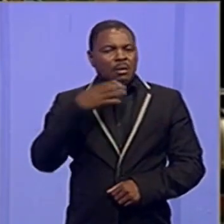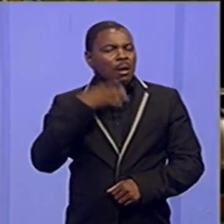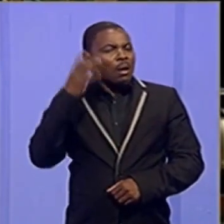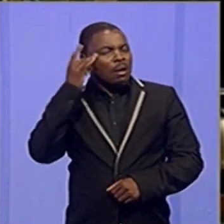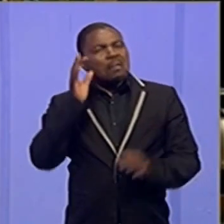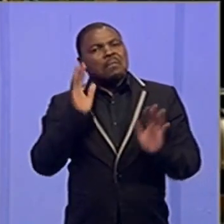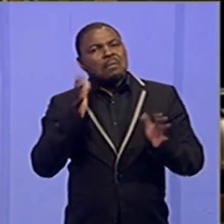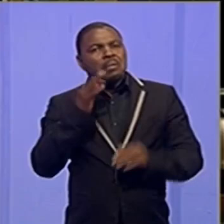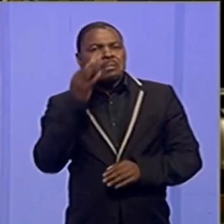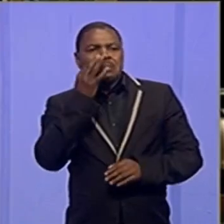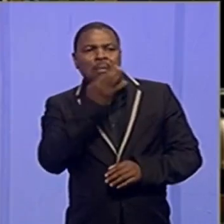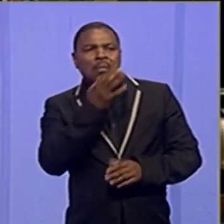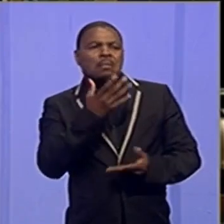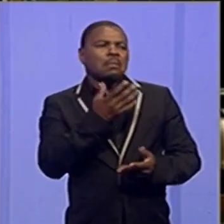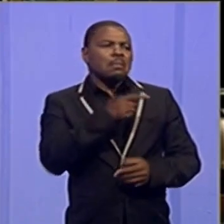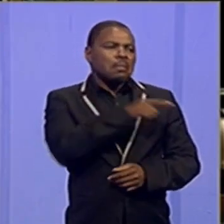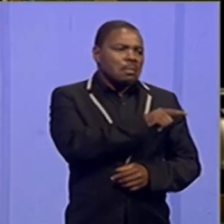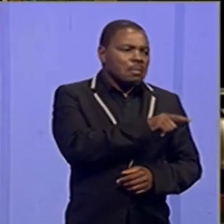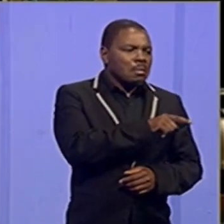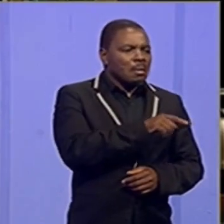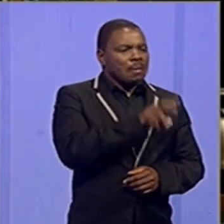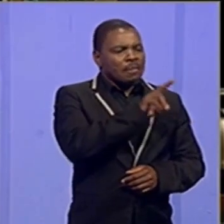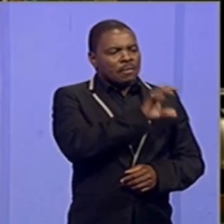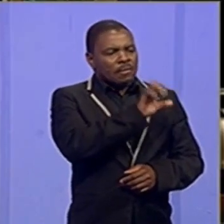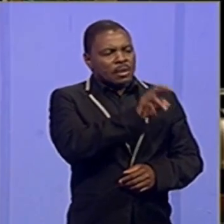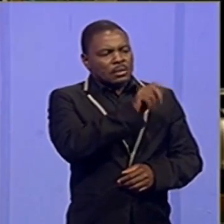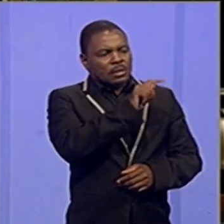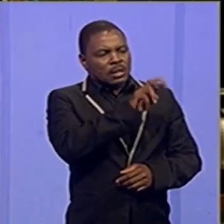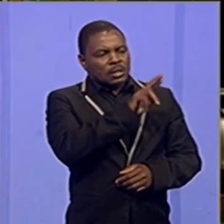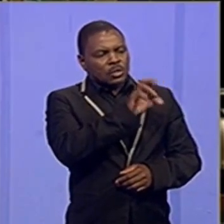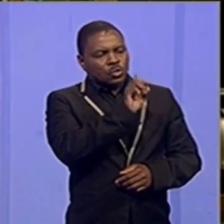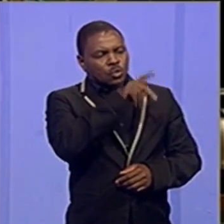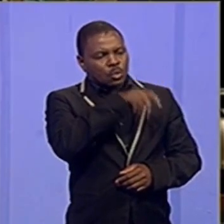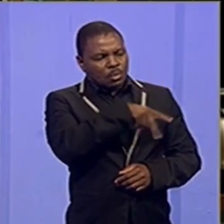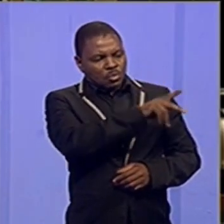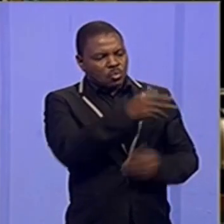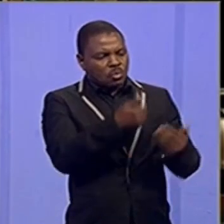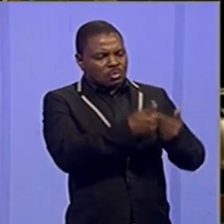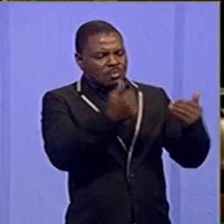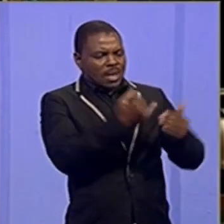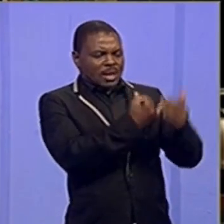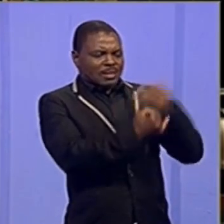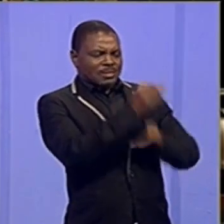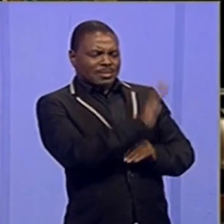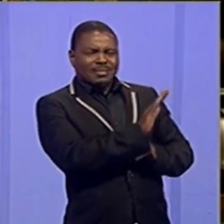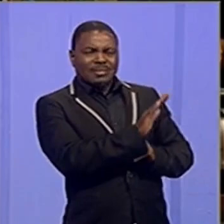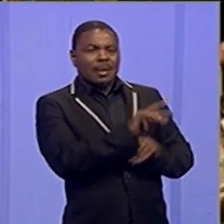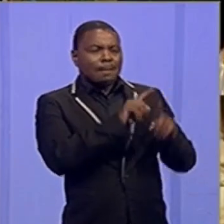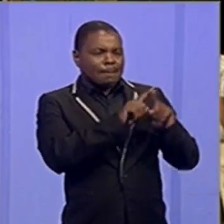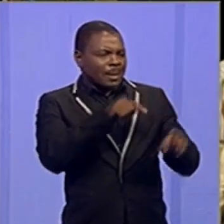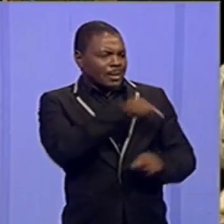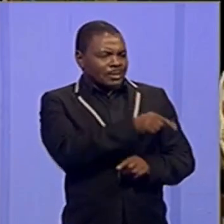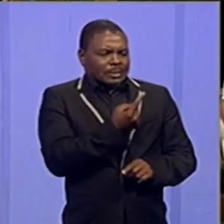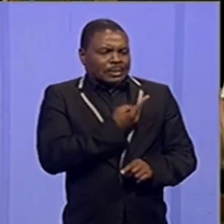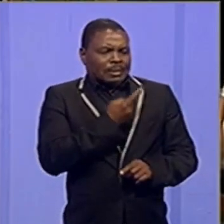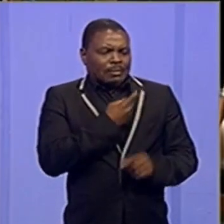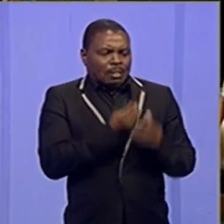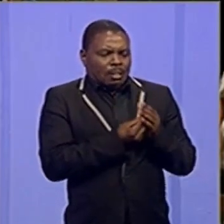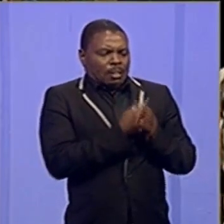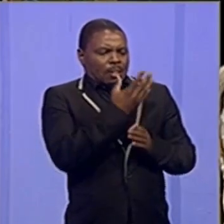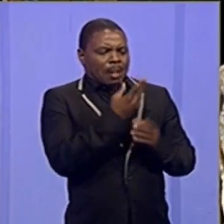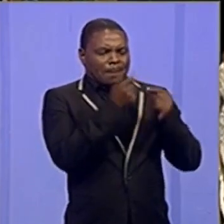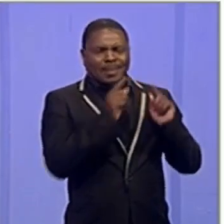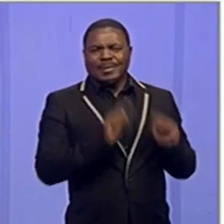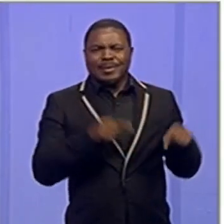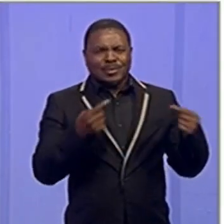reng Ventersdorp e batla go nna a standalone municipality. Ma o ka se ne le Mmasepala e le standalone o sa kgone go generate its own